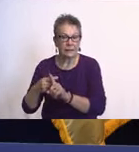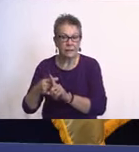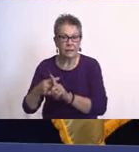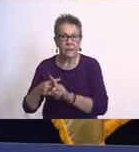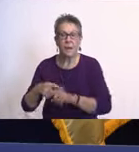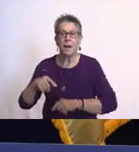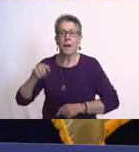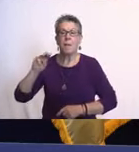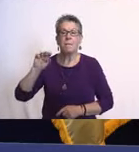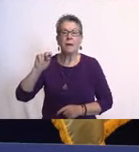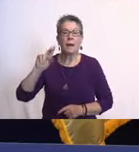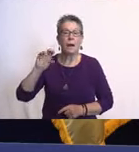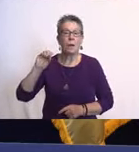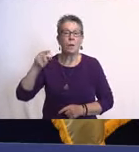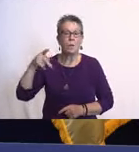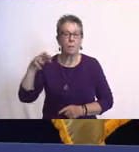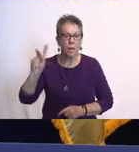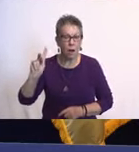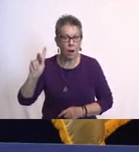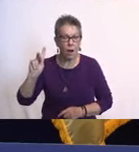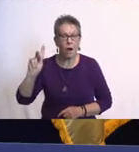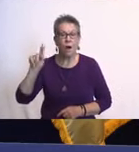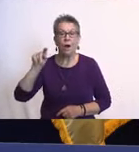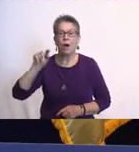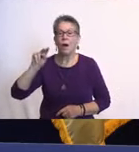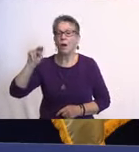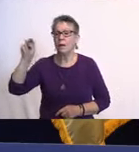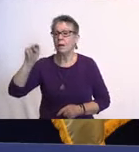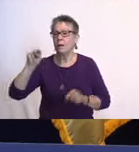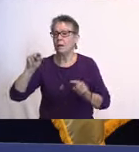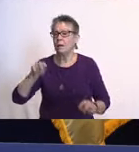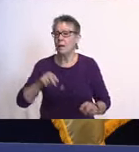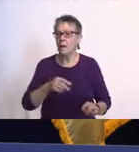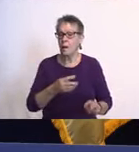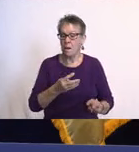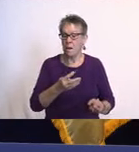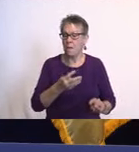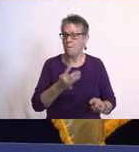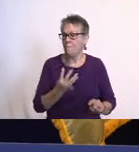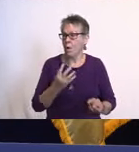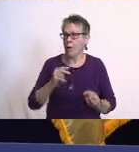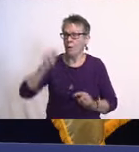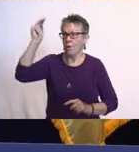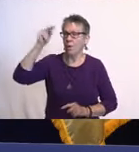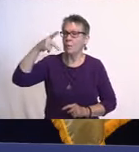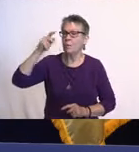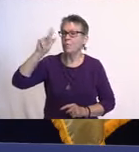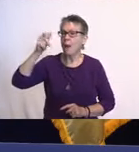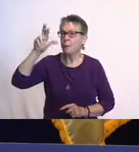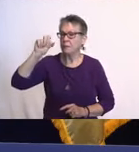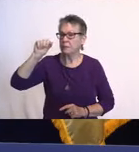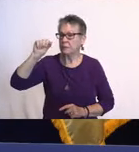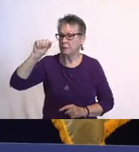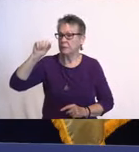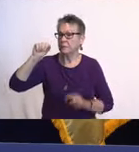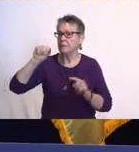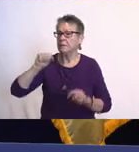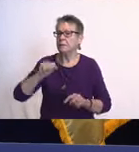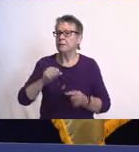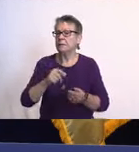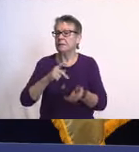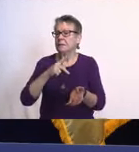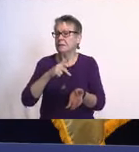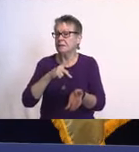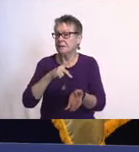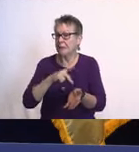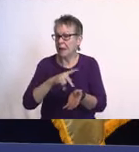Paramus residents. And at our state psychiatric hospitals, there are 11 new cases among patients, 9 at Trenton,